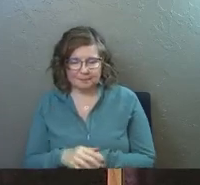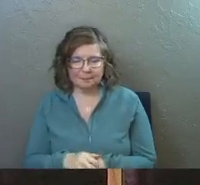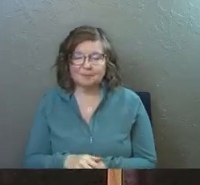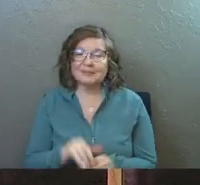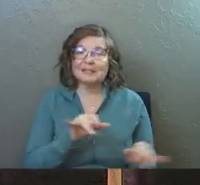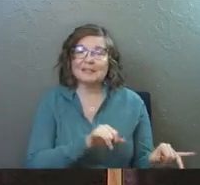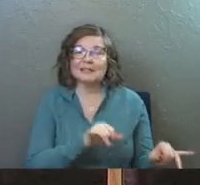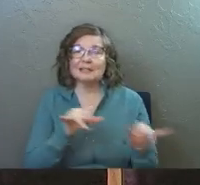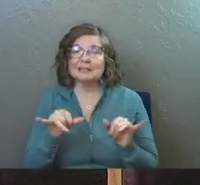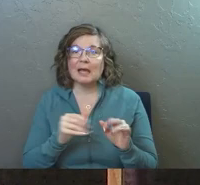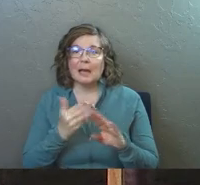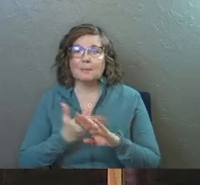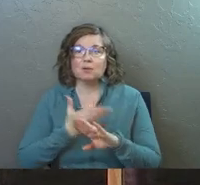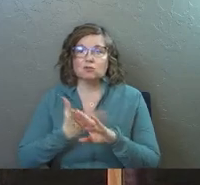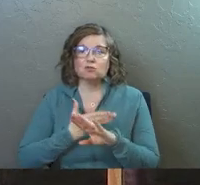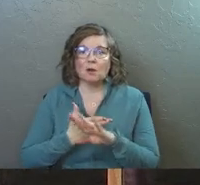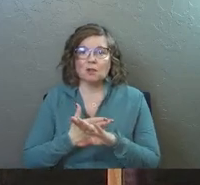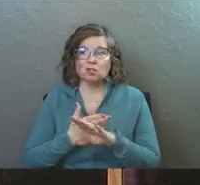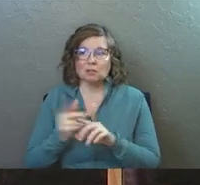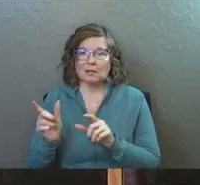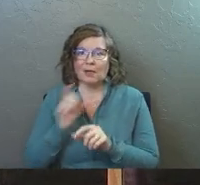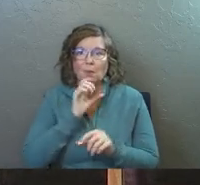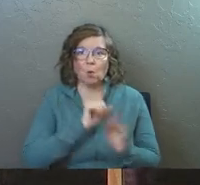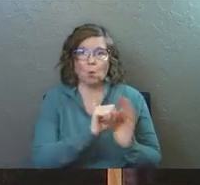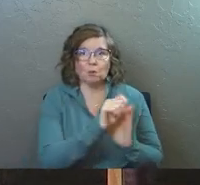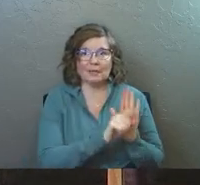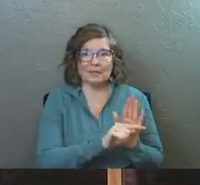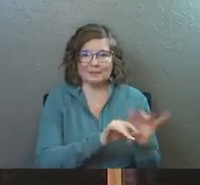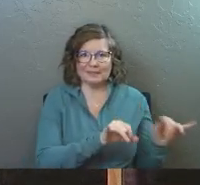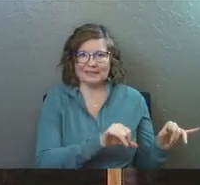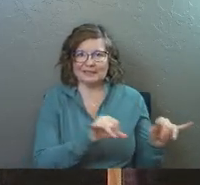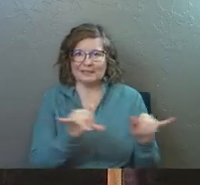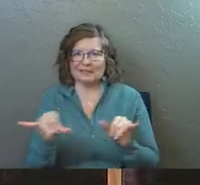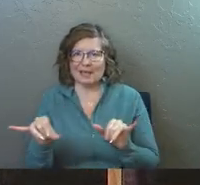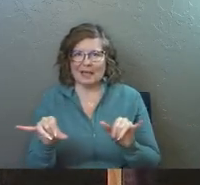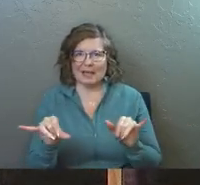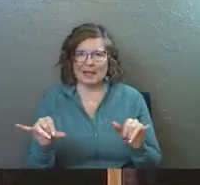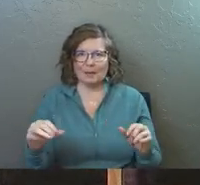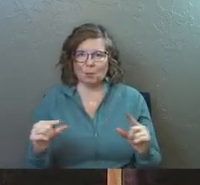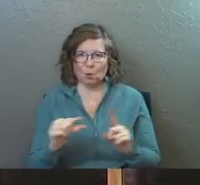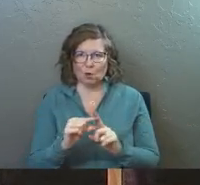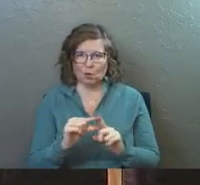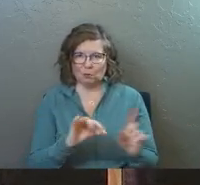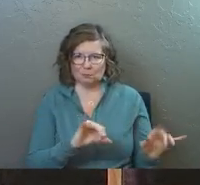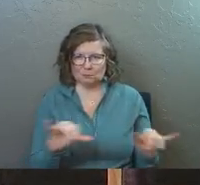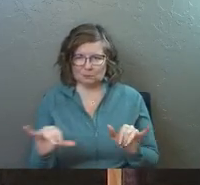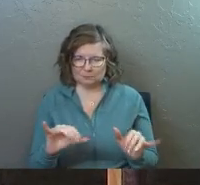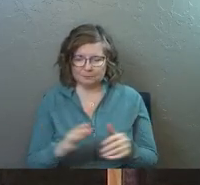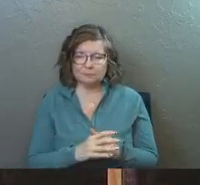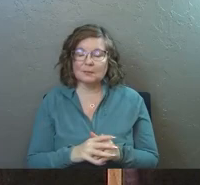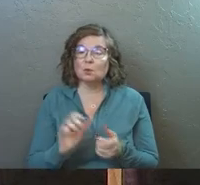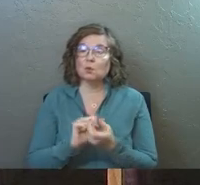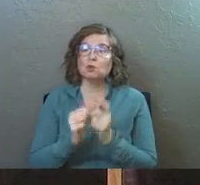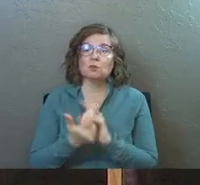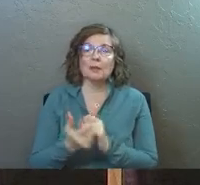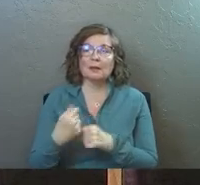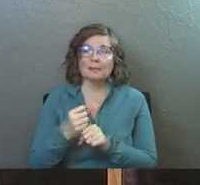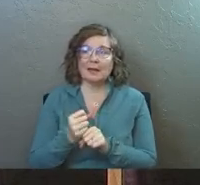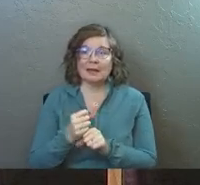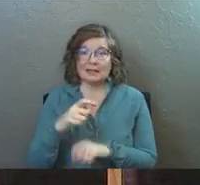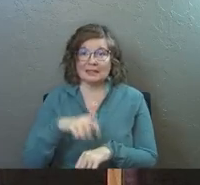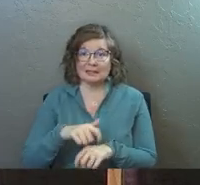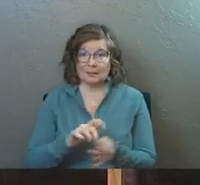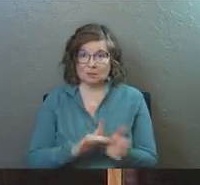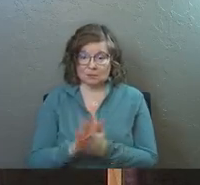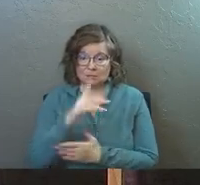It's the same construction as the Old Testament. So I got to tell you about... there was this translation that was made right at the